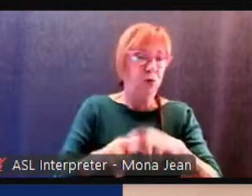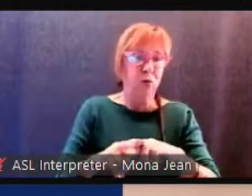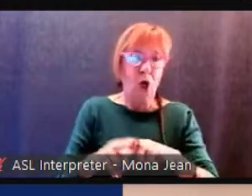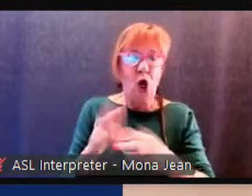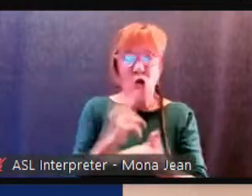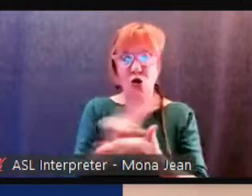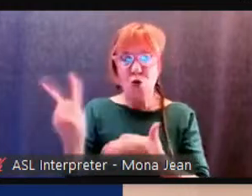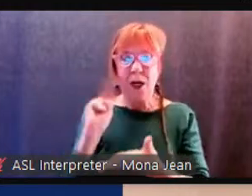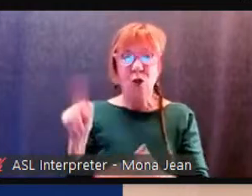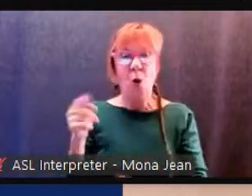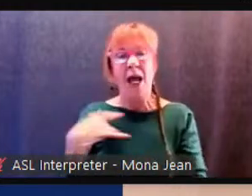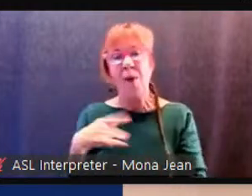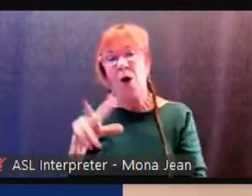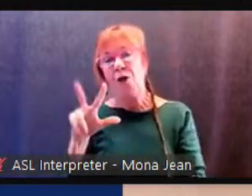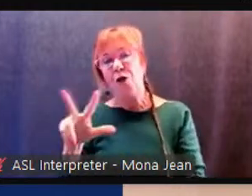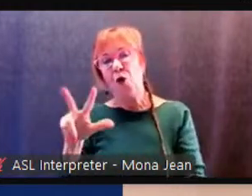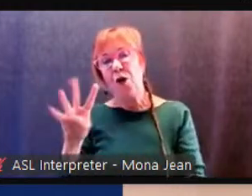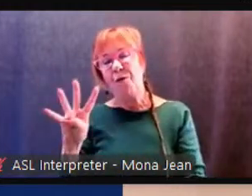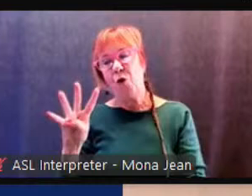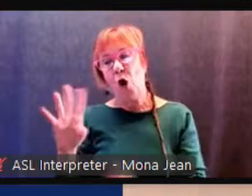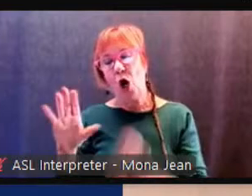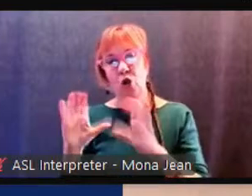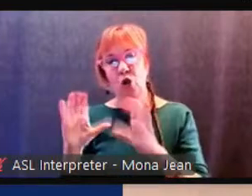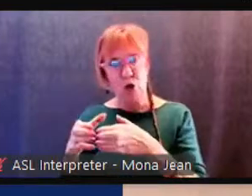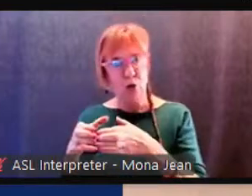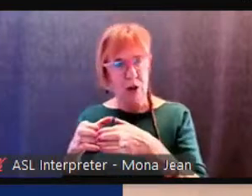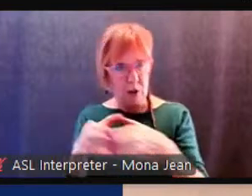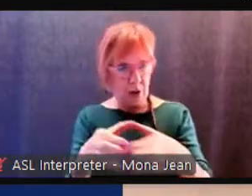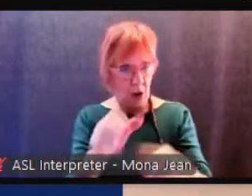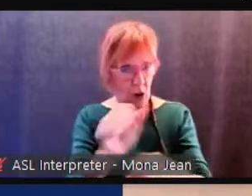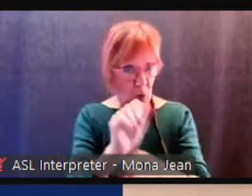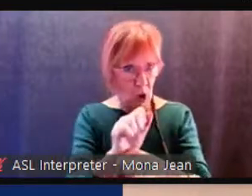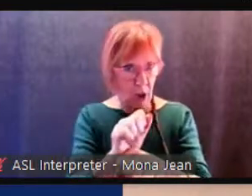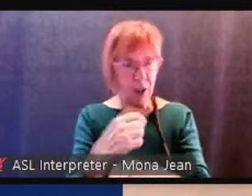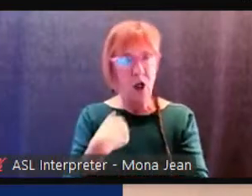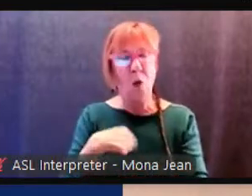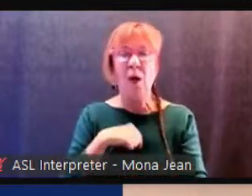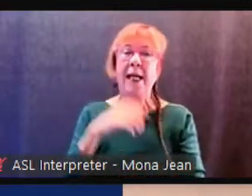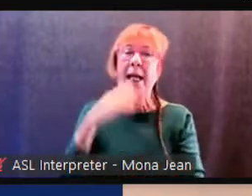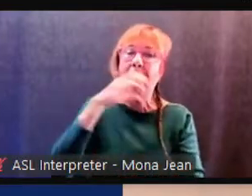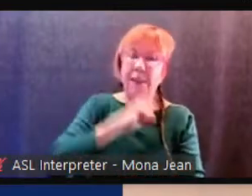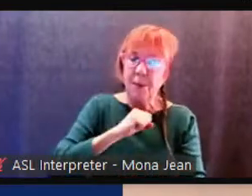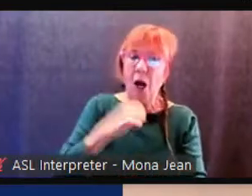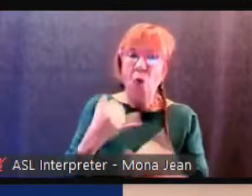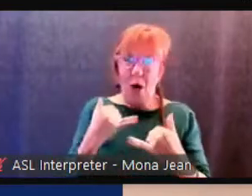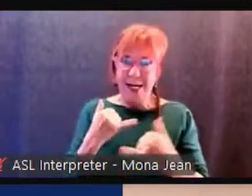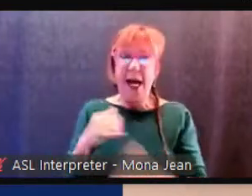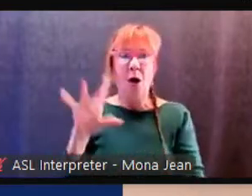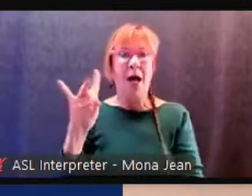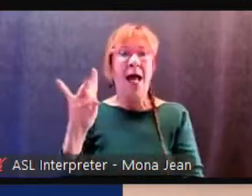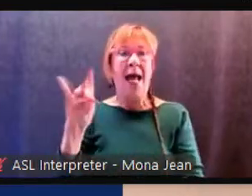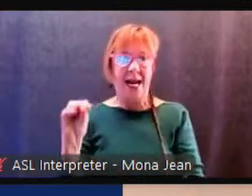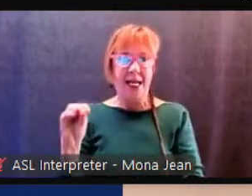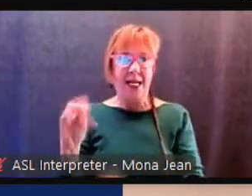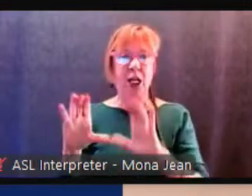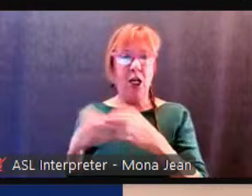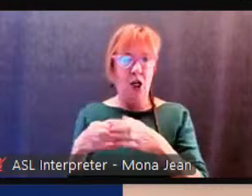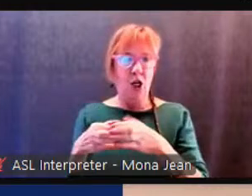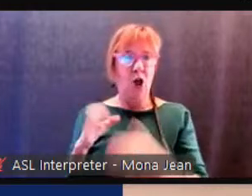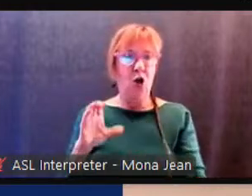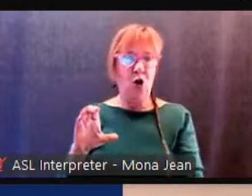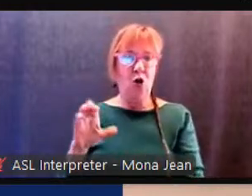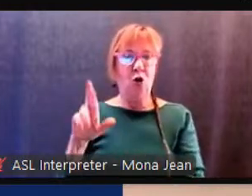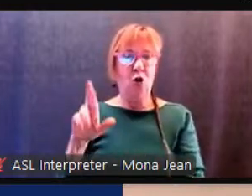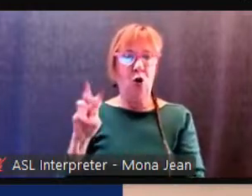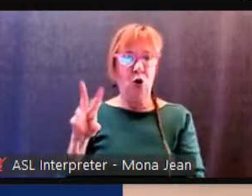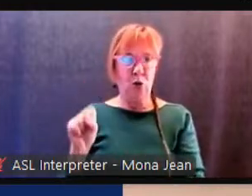had about 34 crews working. So we estimate, again, right now we're at 80 crews. We will continue to